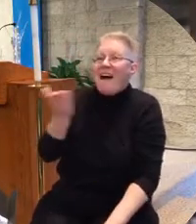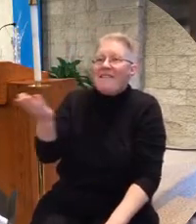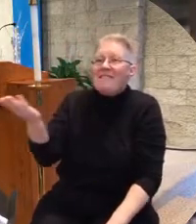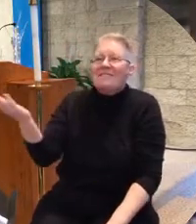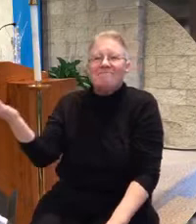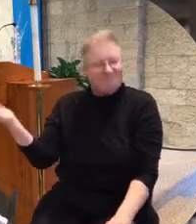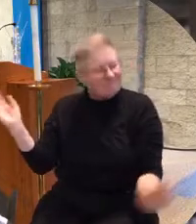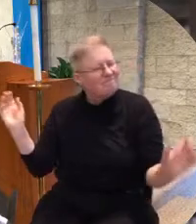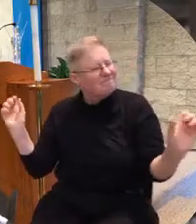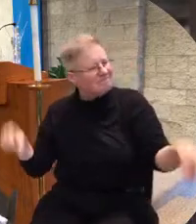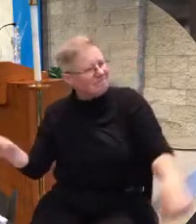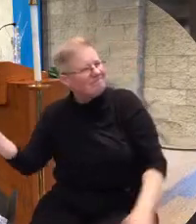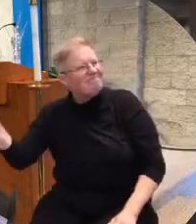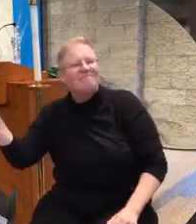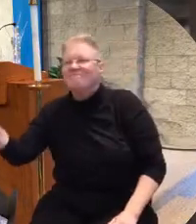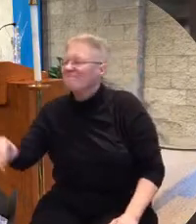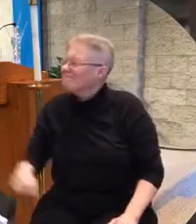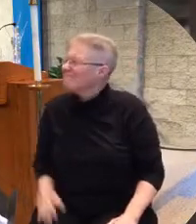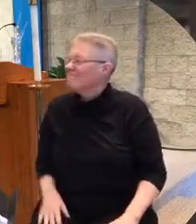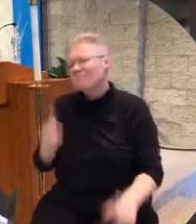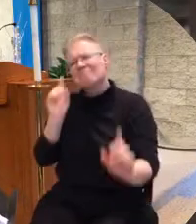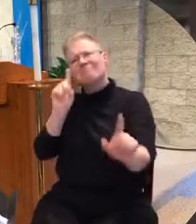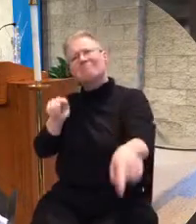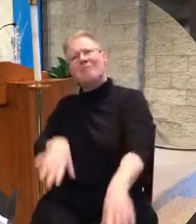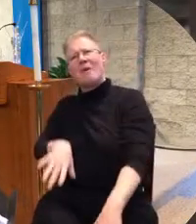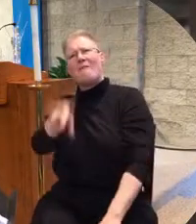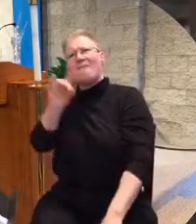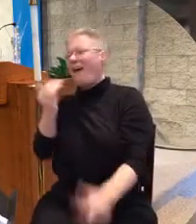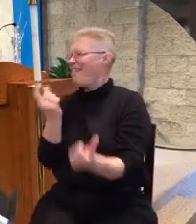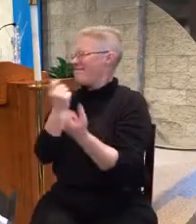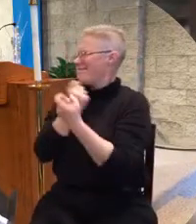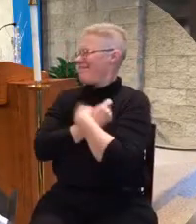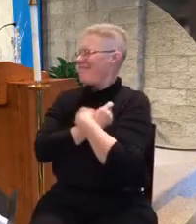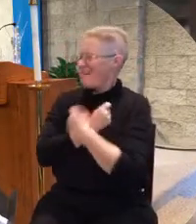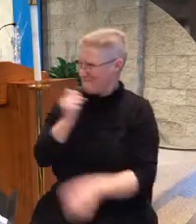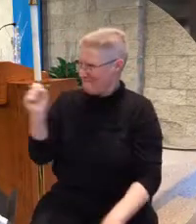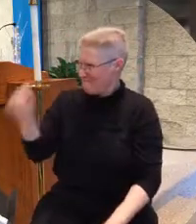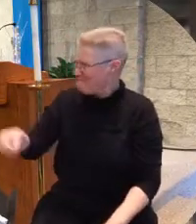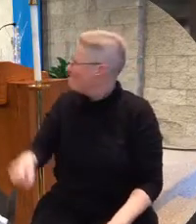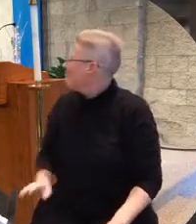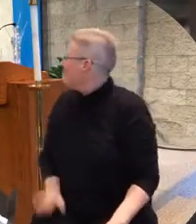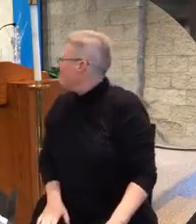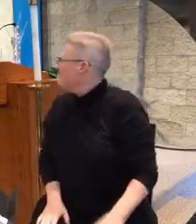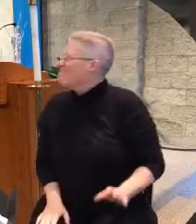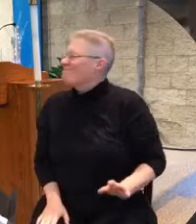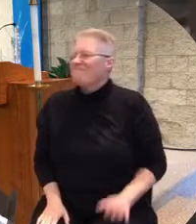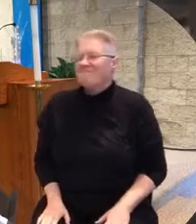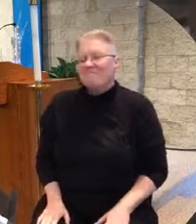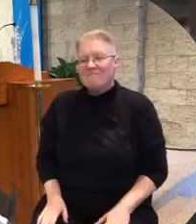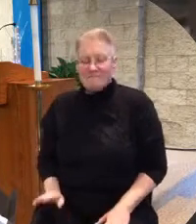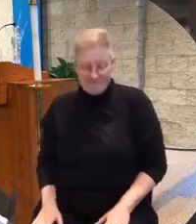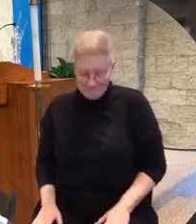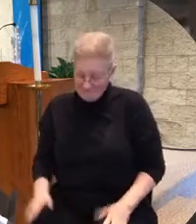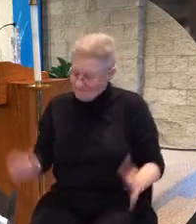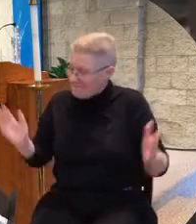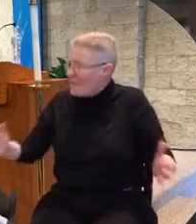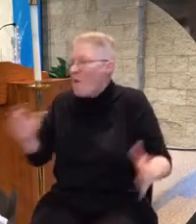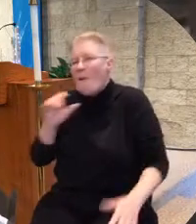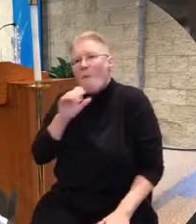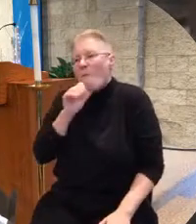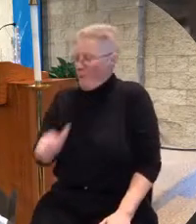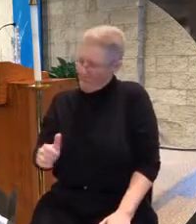is, yeah, go, go where the love is, and you won't be